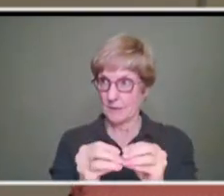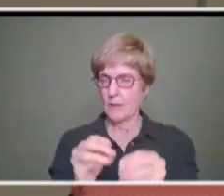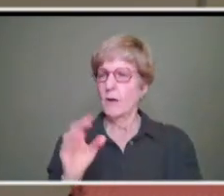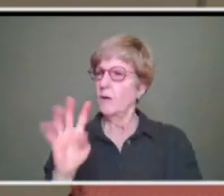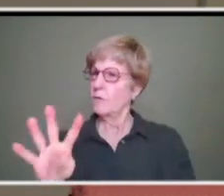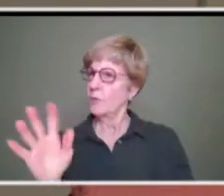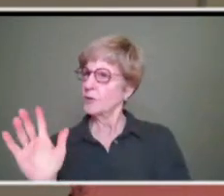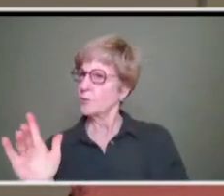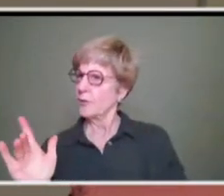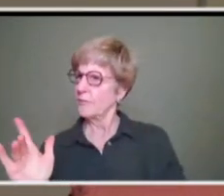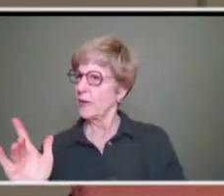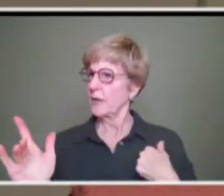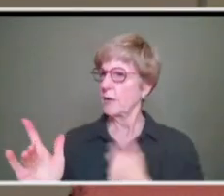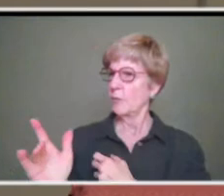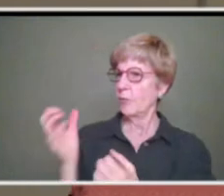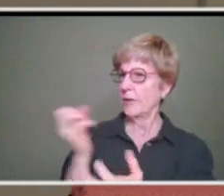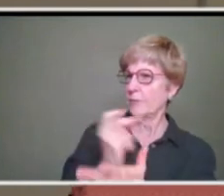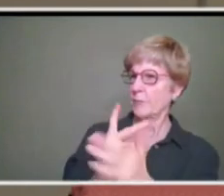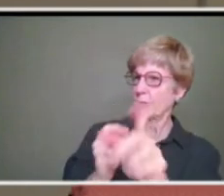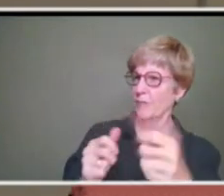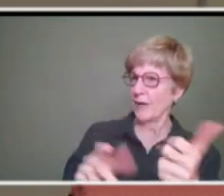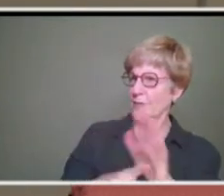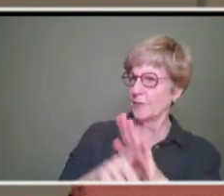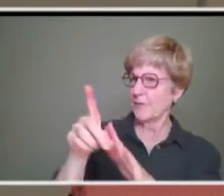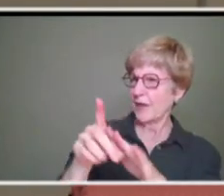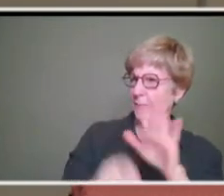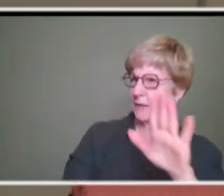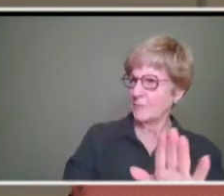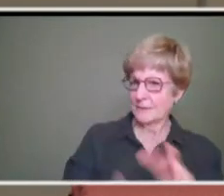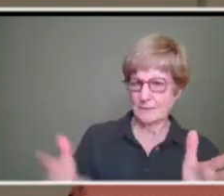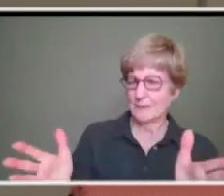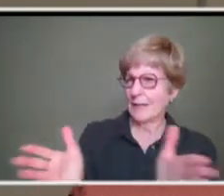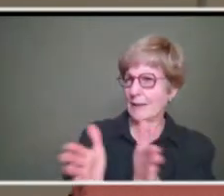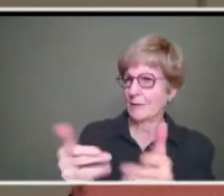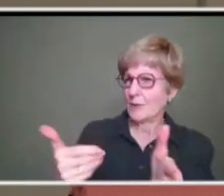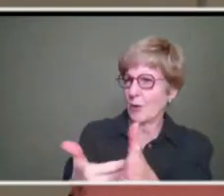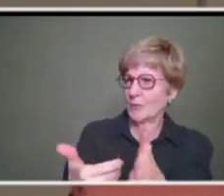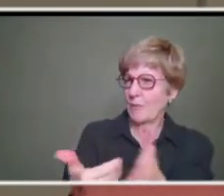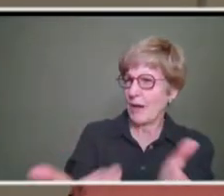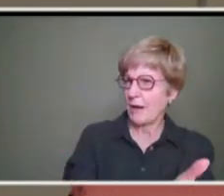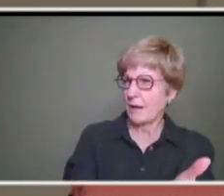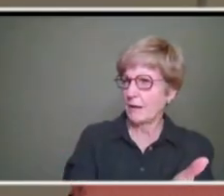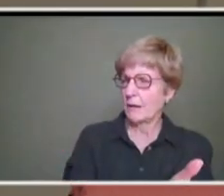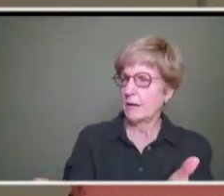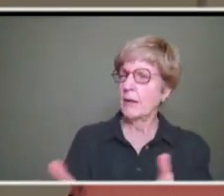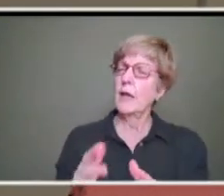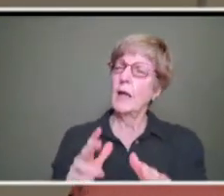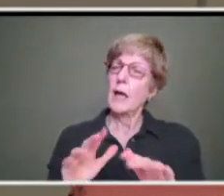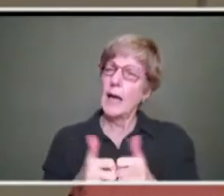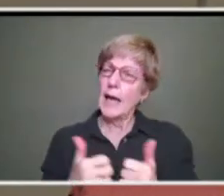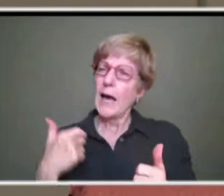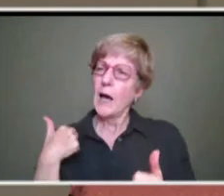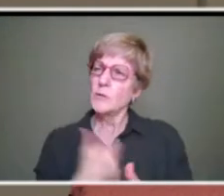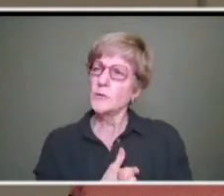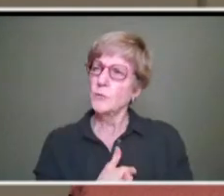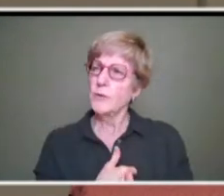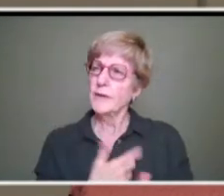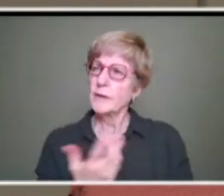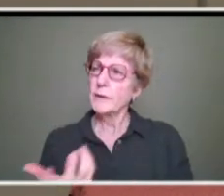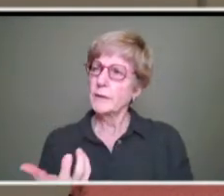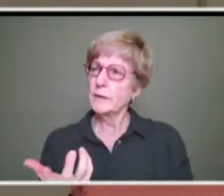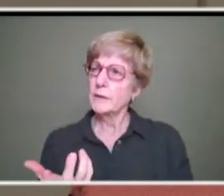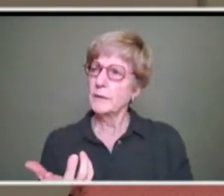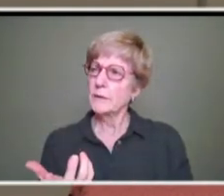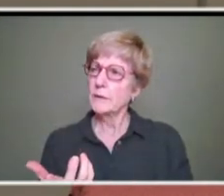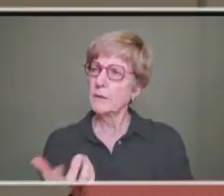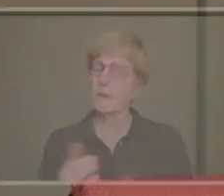but we've approved other developments in that immediate area help me understand how we're reconciling that so it's just